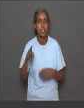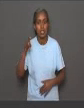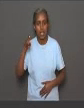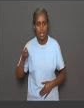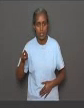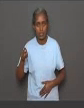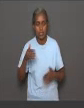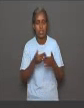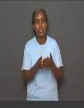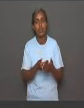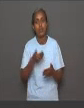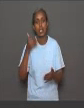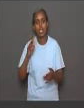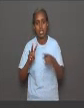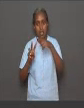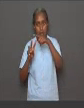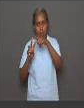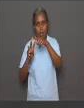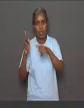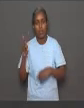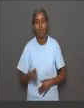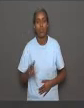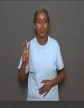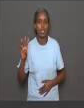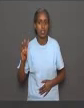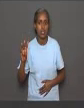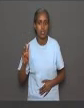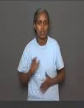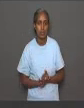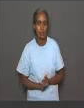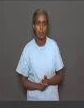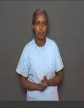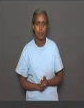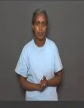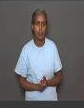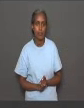x minus pi over 6.